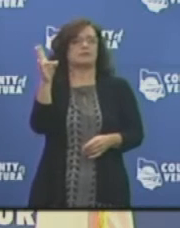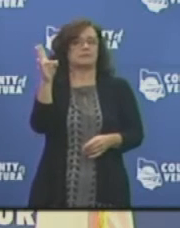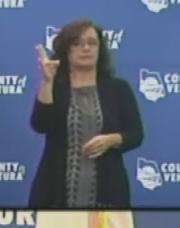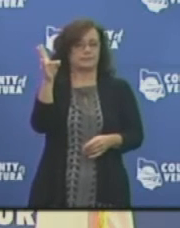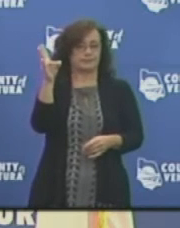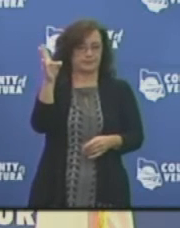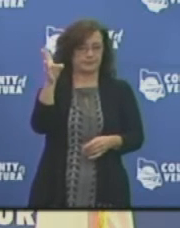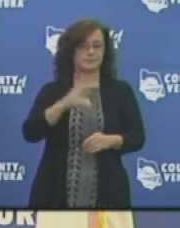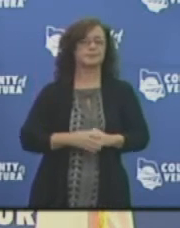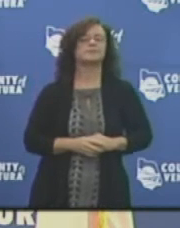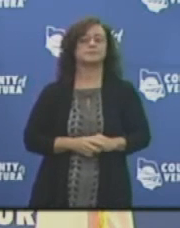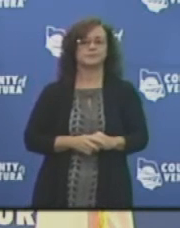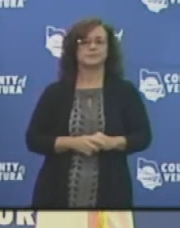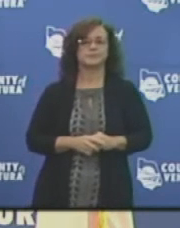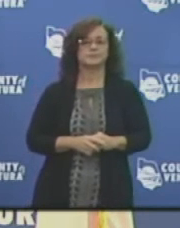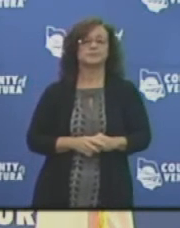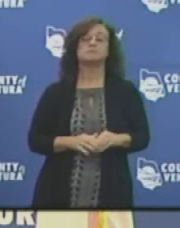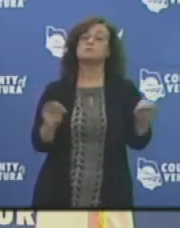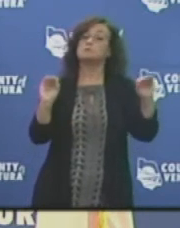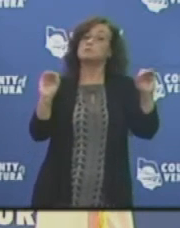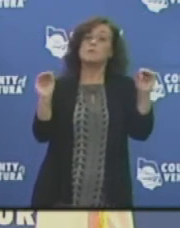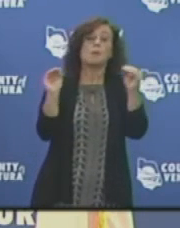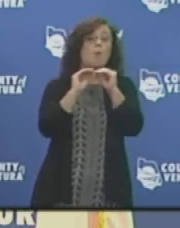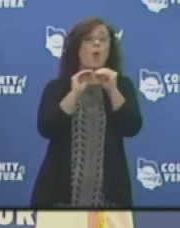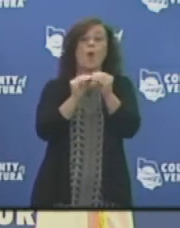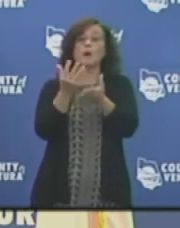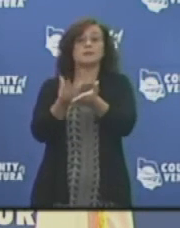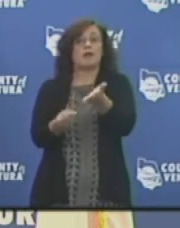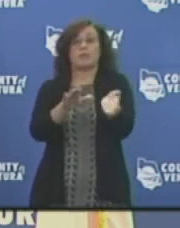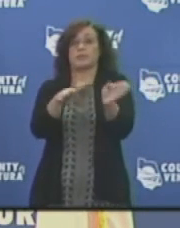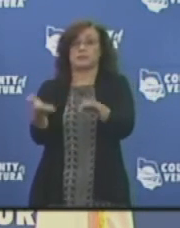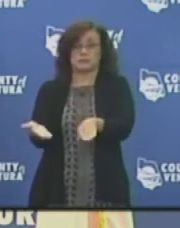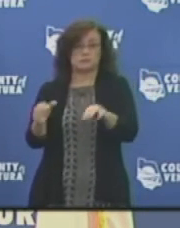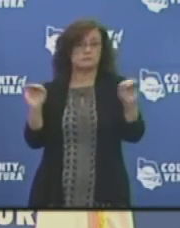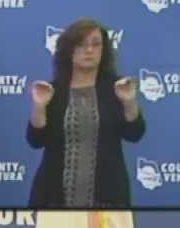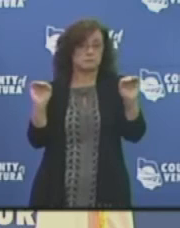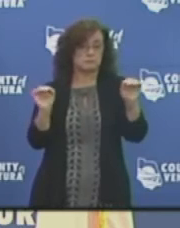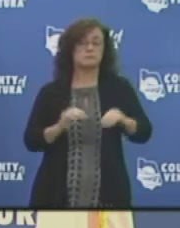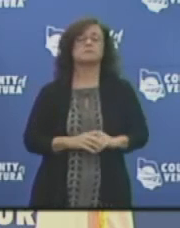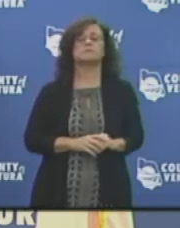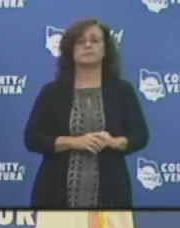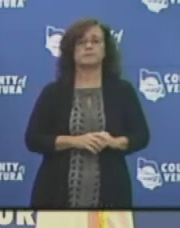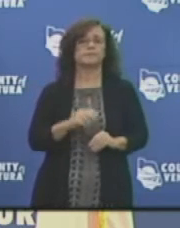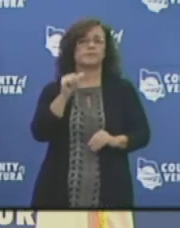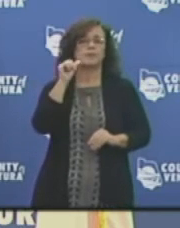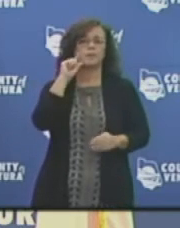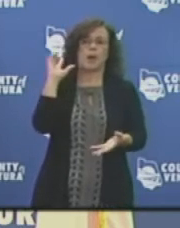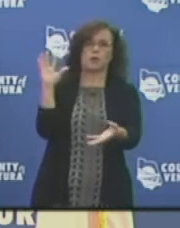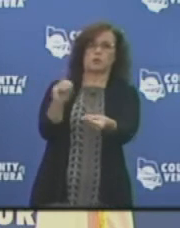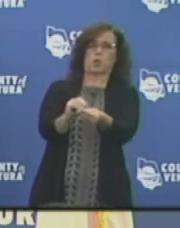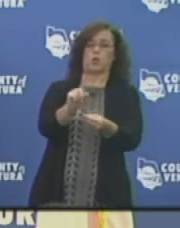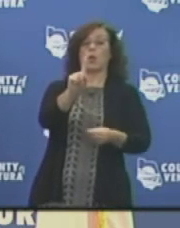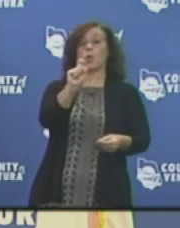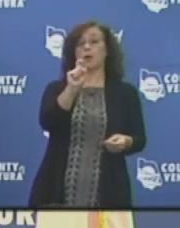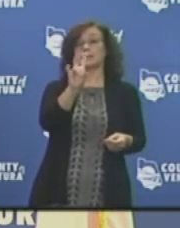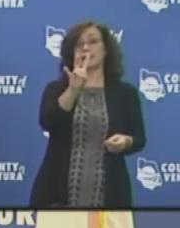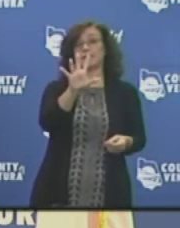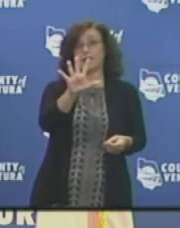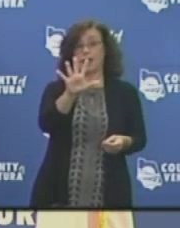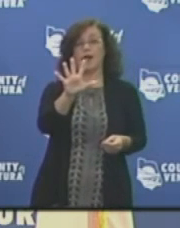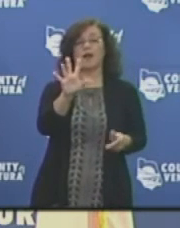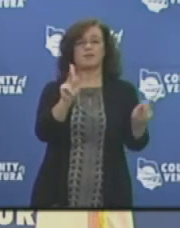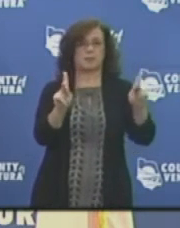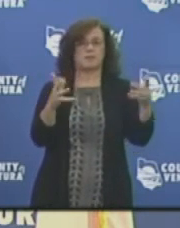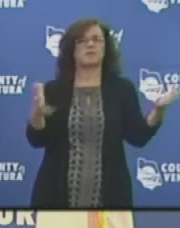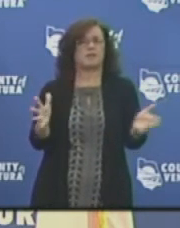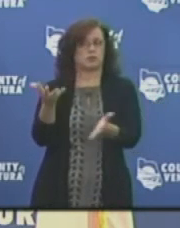We did not have any deaths reported yesterday, but we do have a total of 175 fatalities